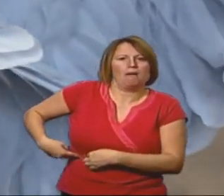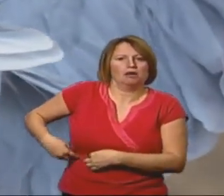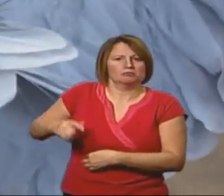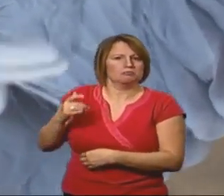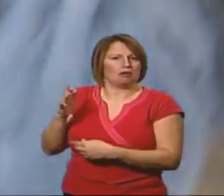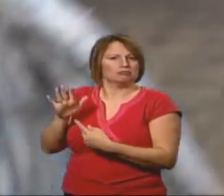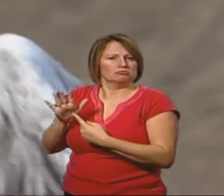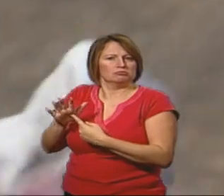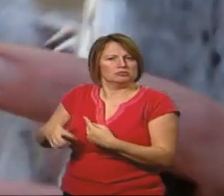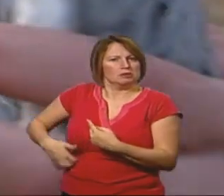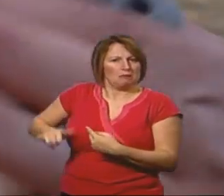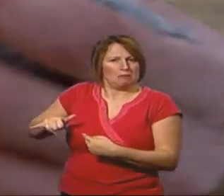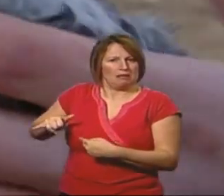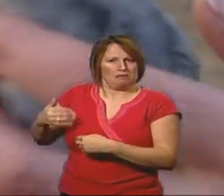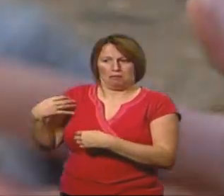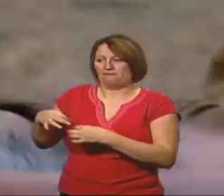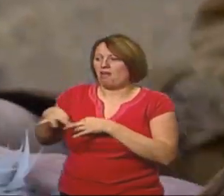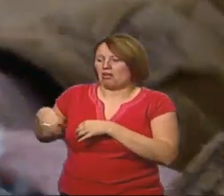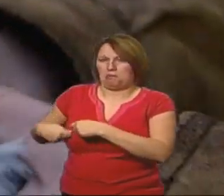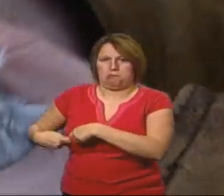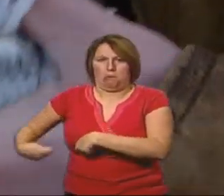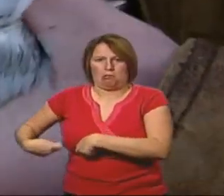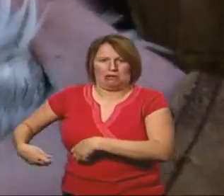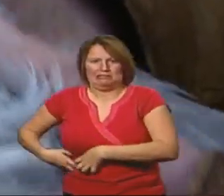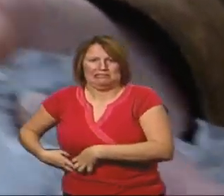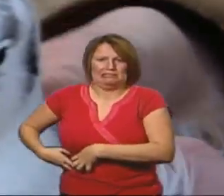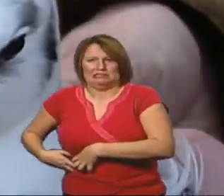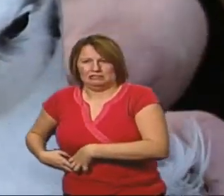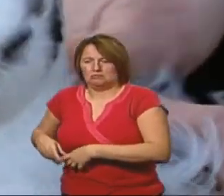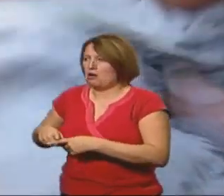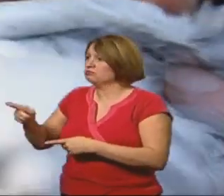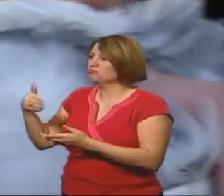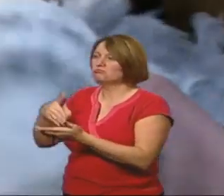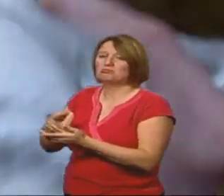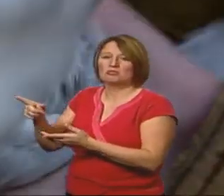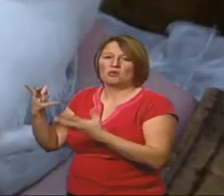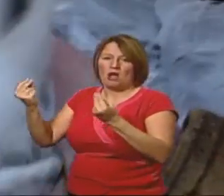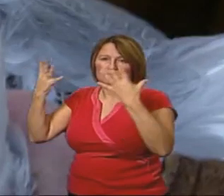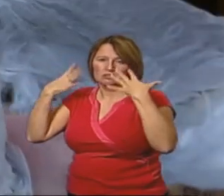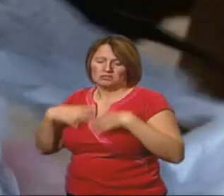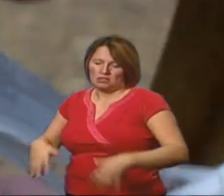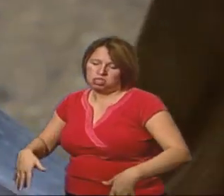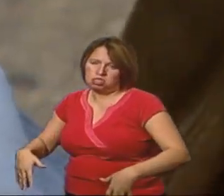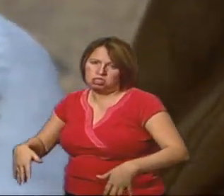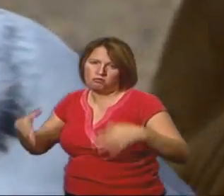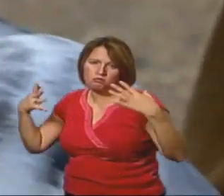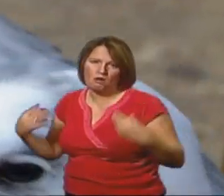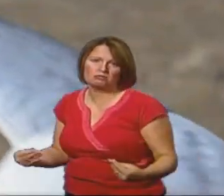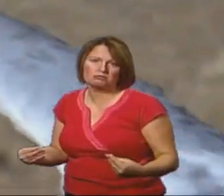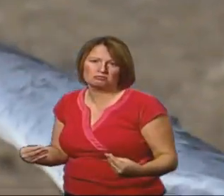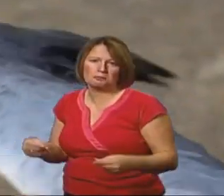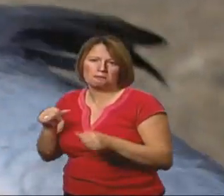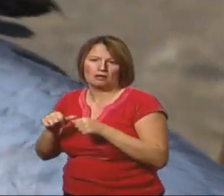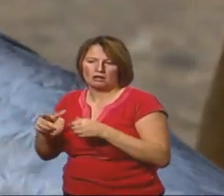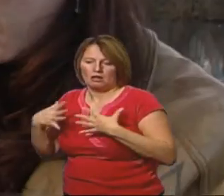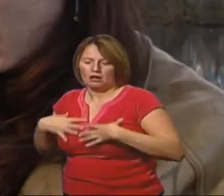bit of a graze, or maybe a couple of feathers were pulled out. The I think chance to he's a dry bit out? waterlogged. Yeah. I think it'll be better for him to dry out first. So